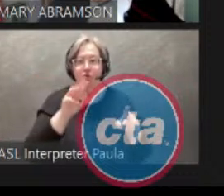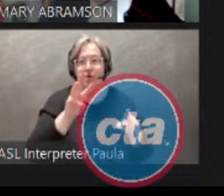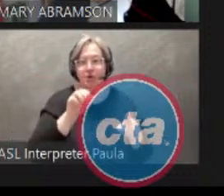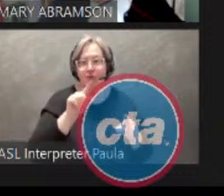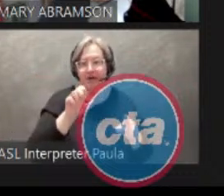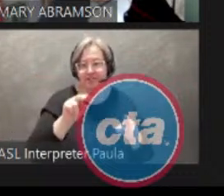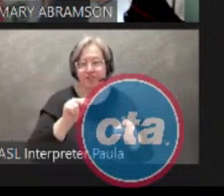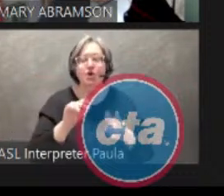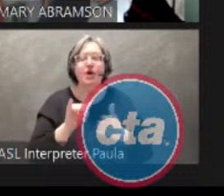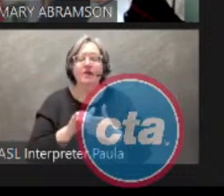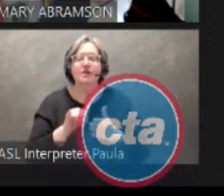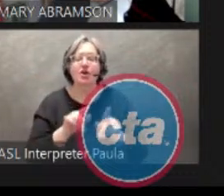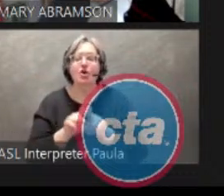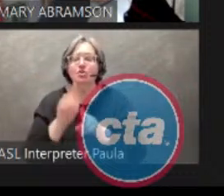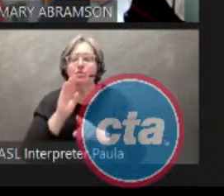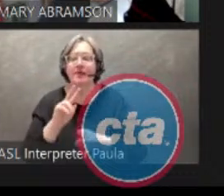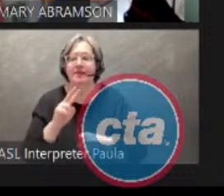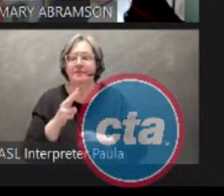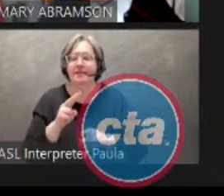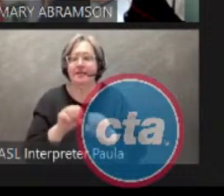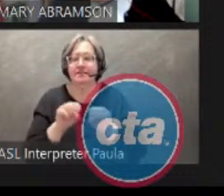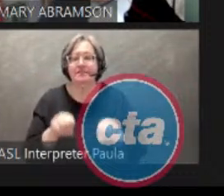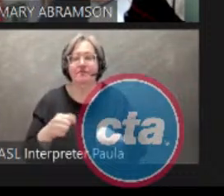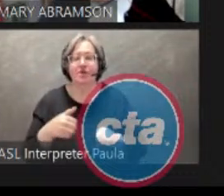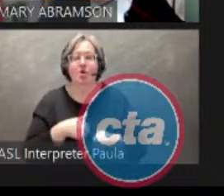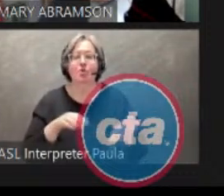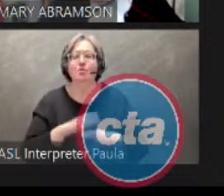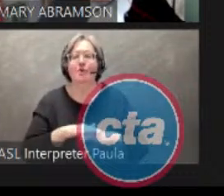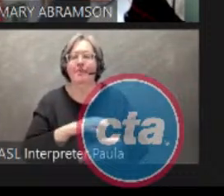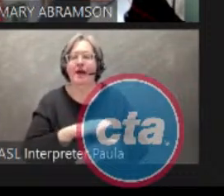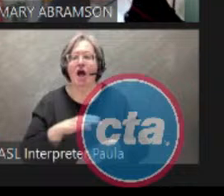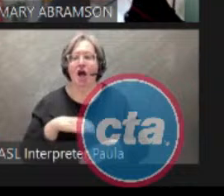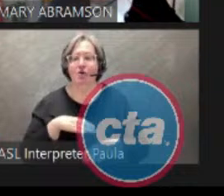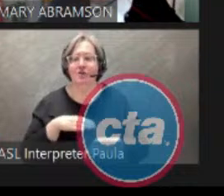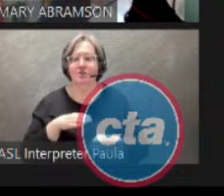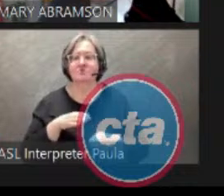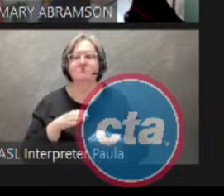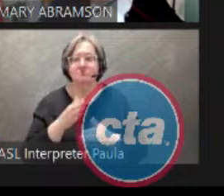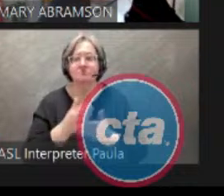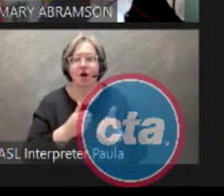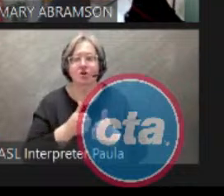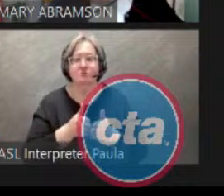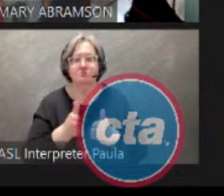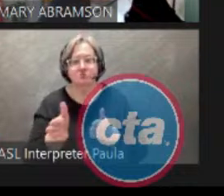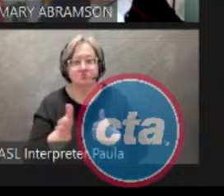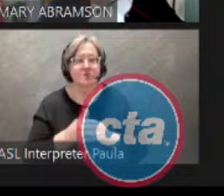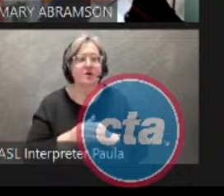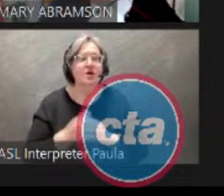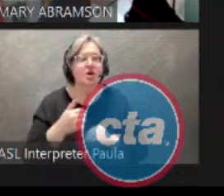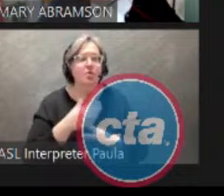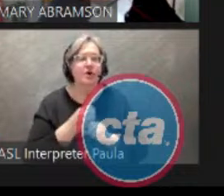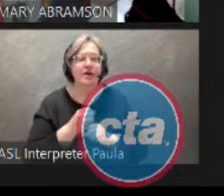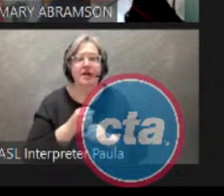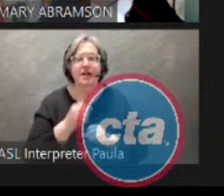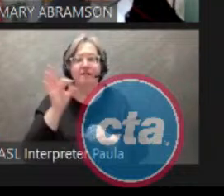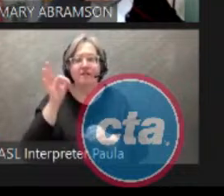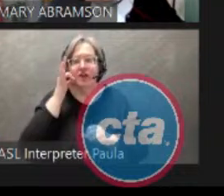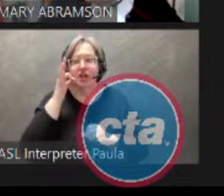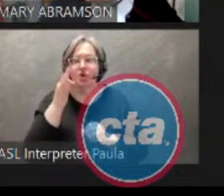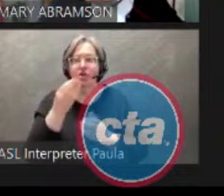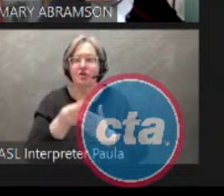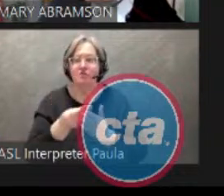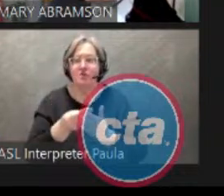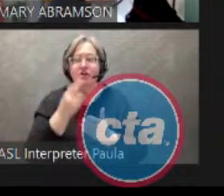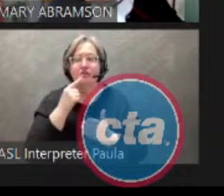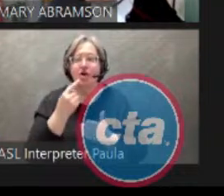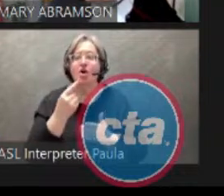then this will also be the 2nd station that we've done on the Congress branch. We also receive federal formula funds for the 2 Green Line